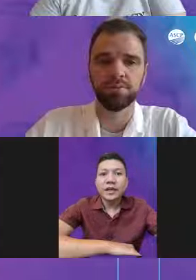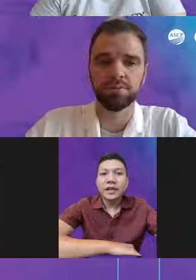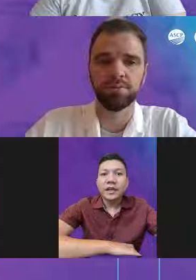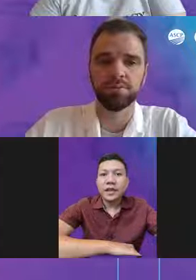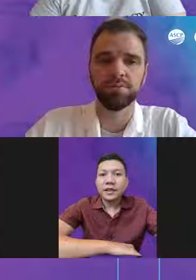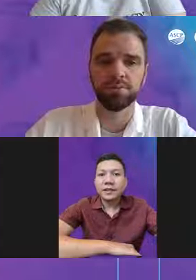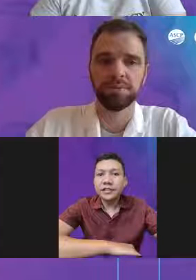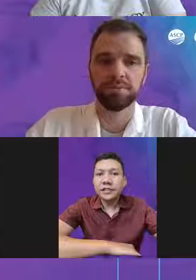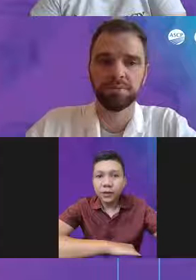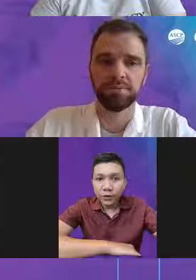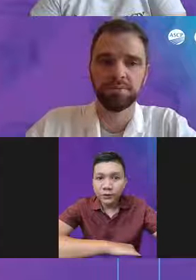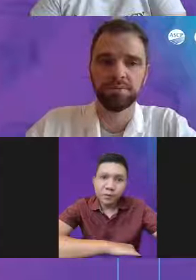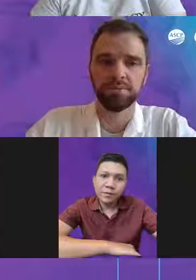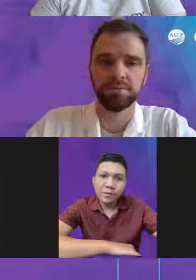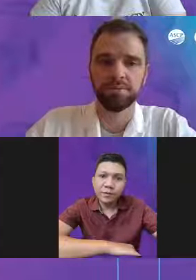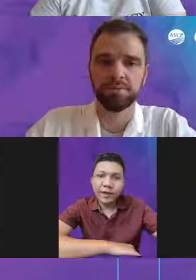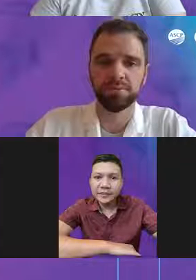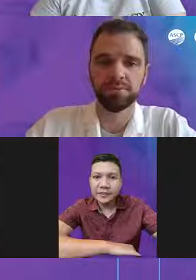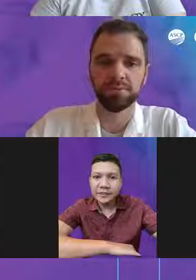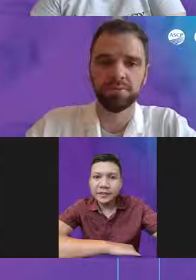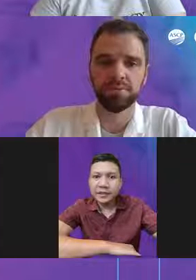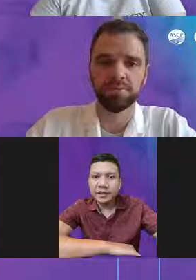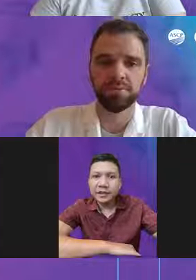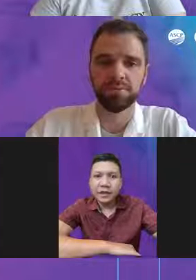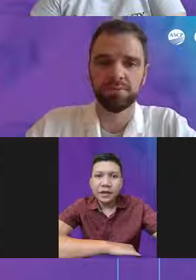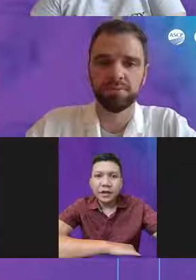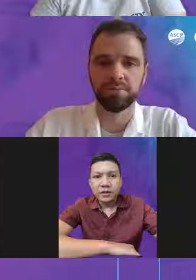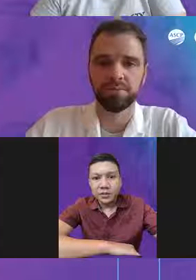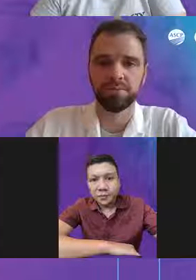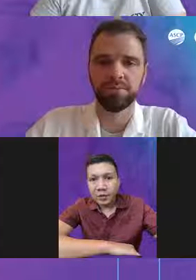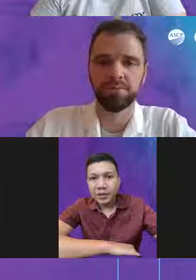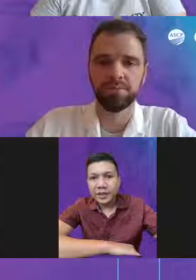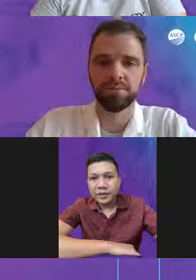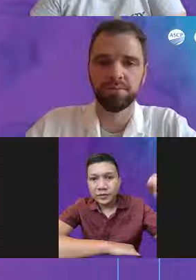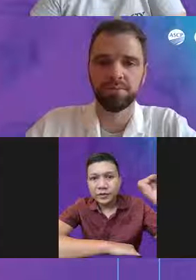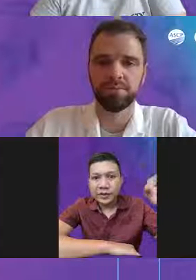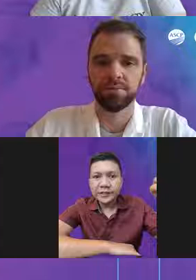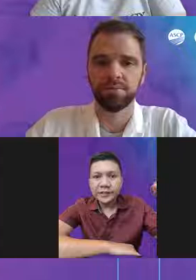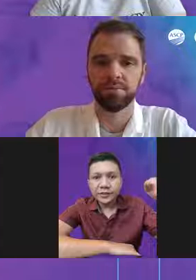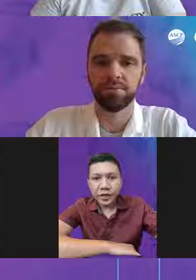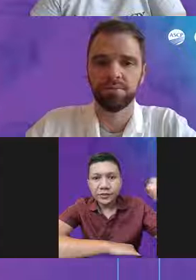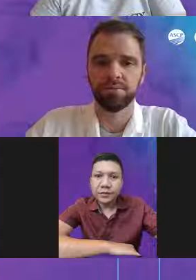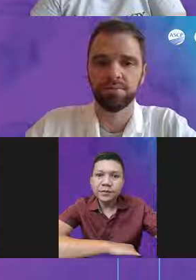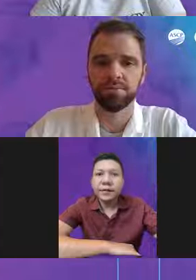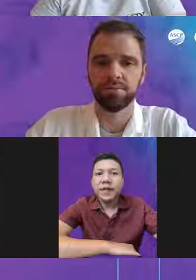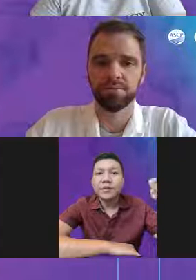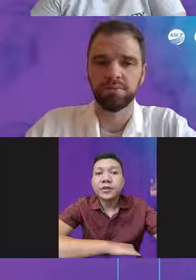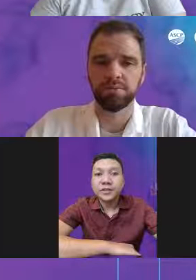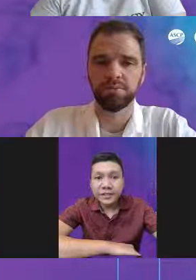nucleus. And this is the orthochromic normal blast. And smaller, and the nucleus is dark